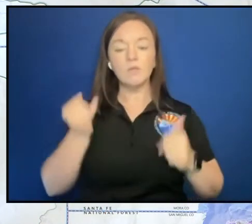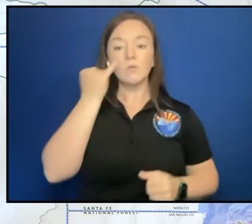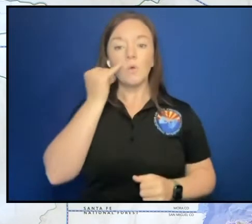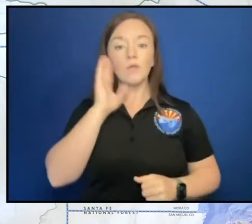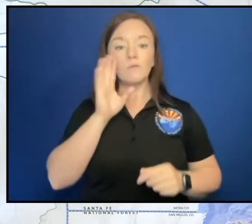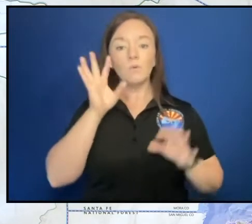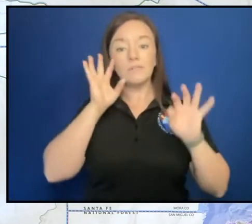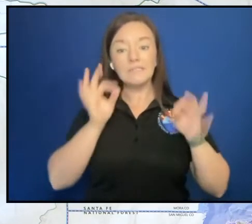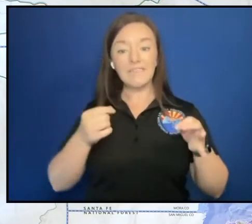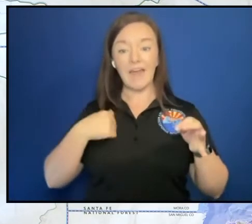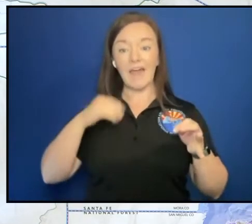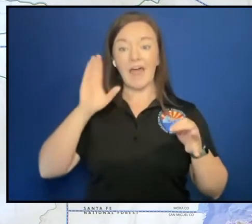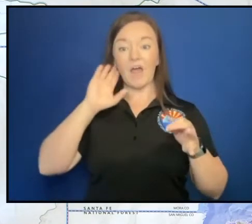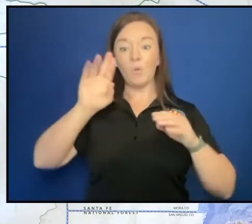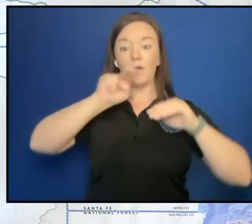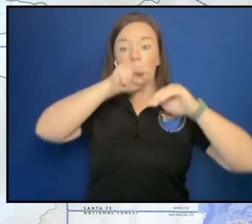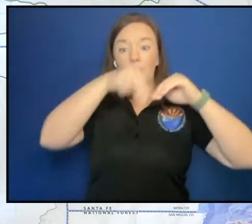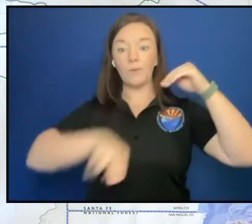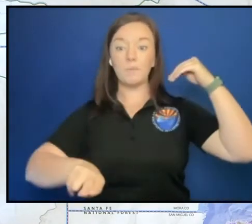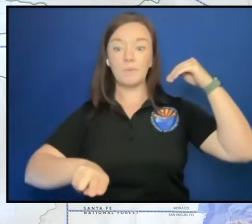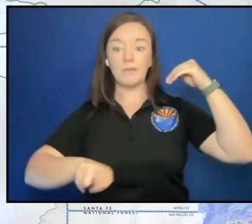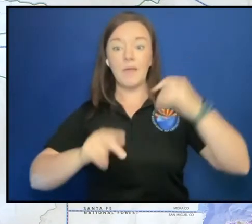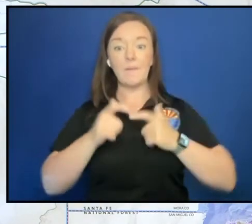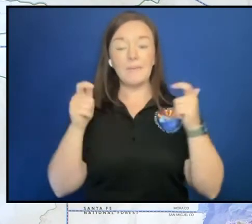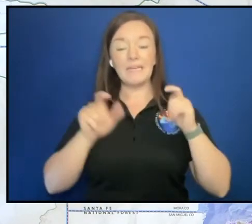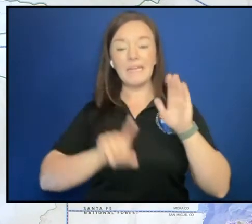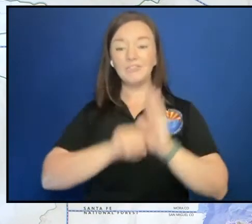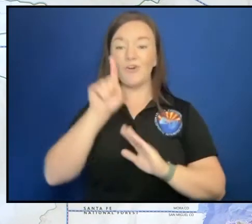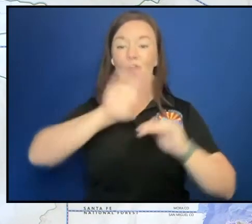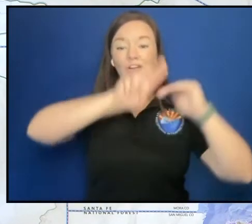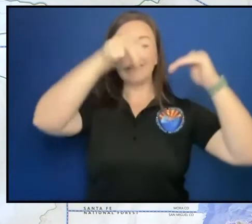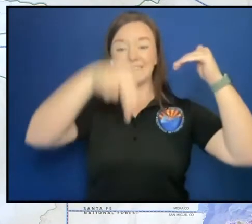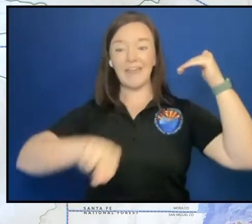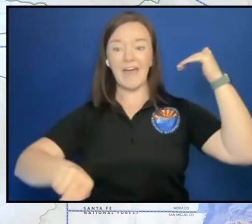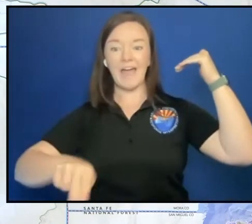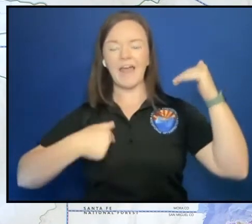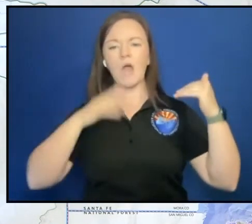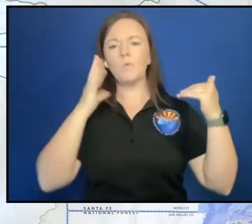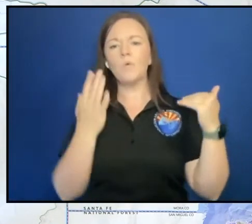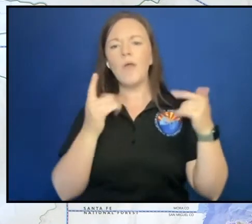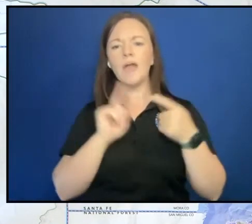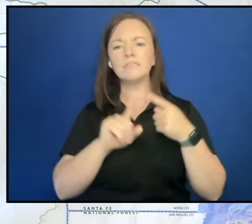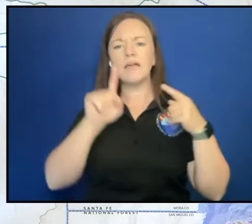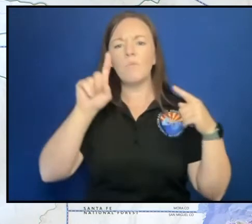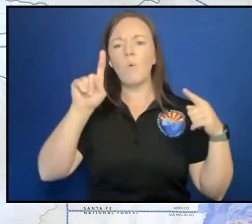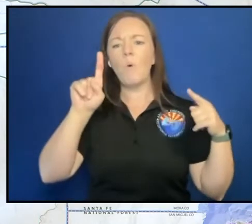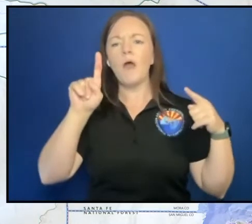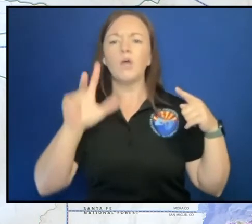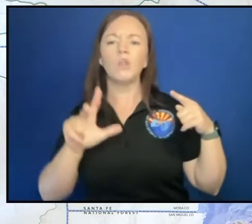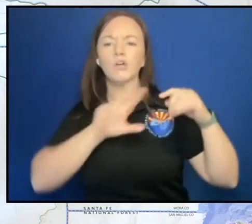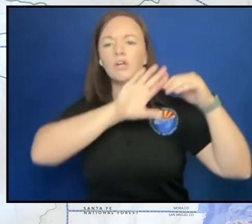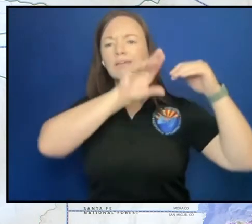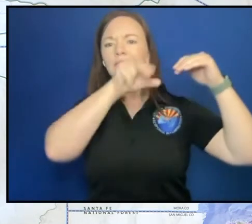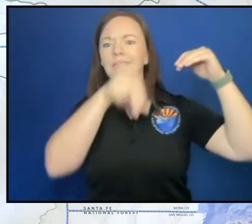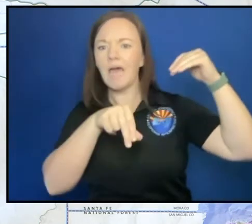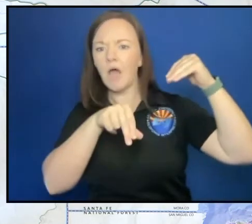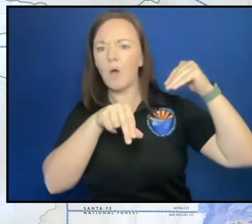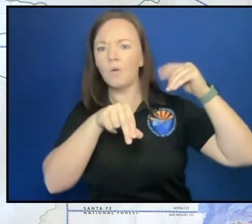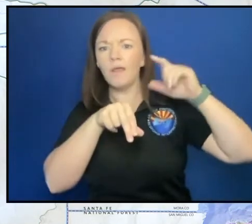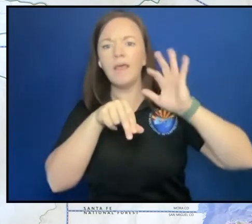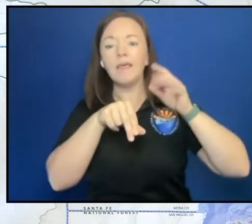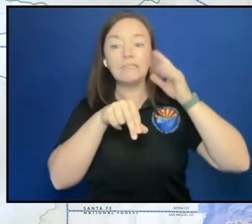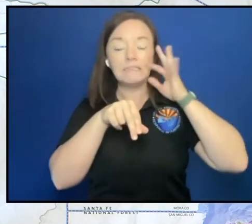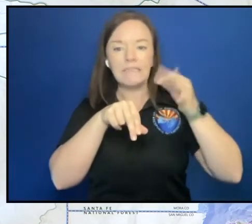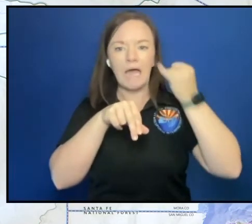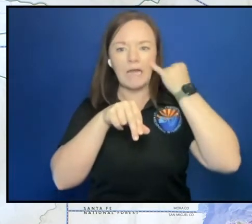a big tall slide, you wouldn't say, I'm gonna wait until I'm a third of the way down the slide and then decide if I'm gonna go down it, right? That wouldn't be a very good